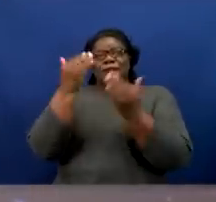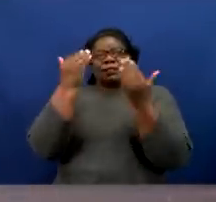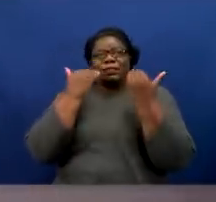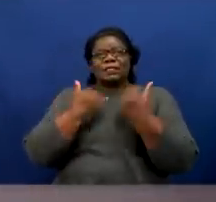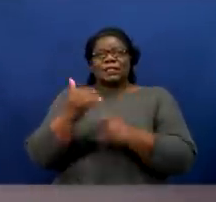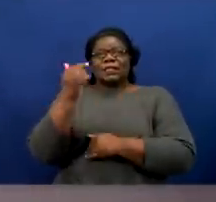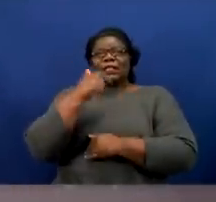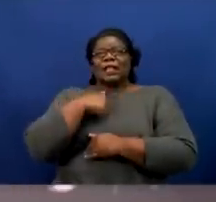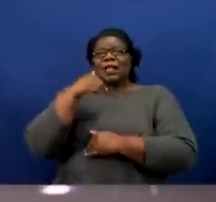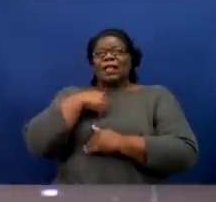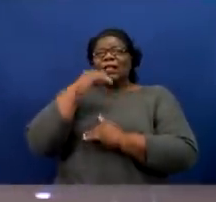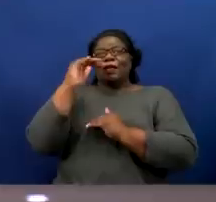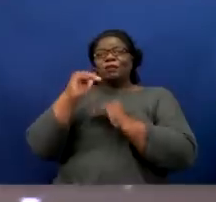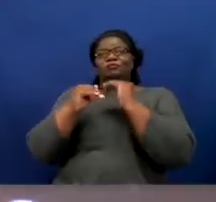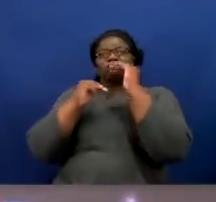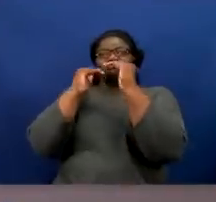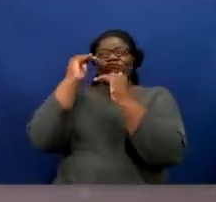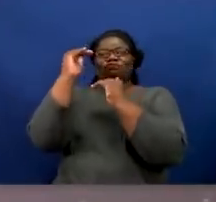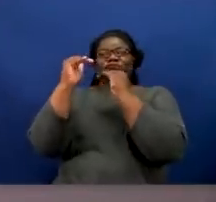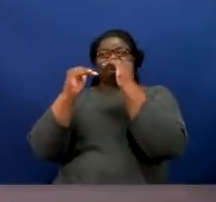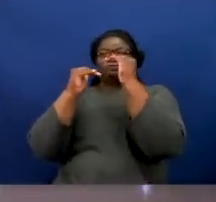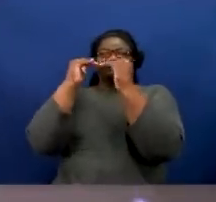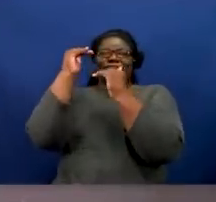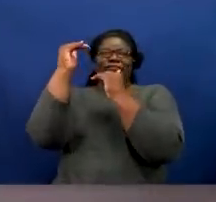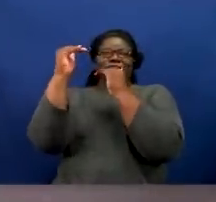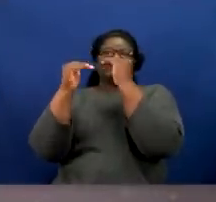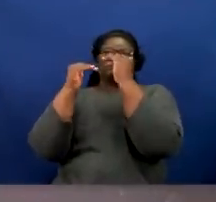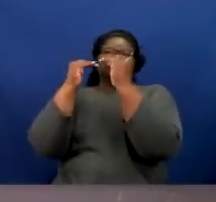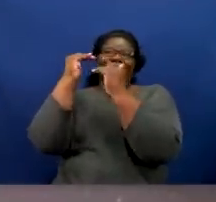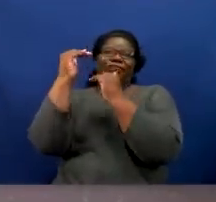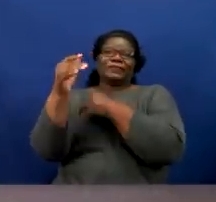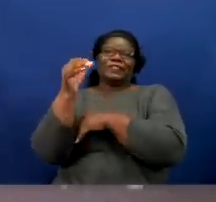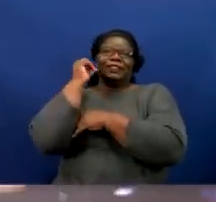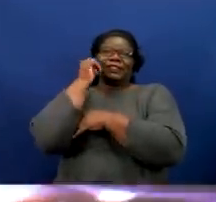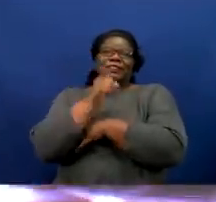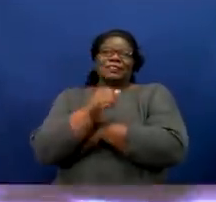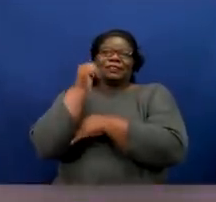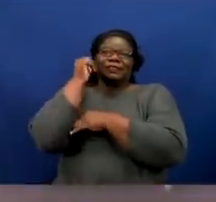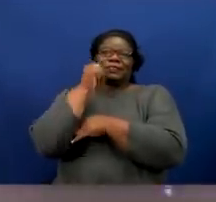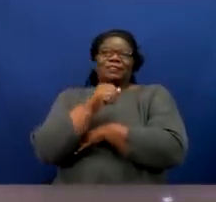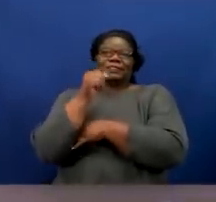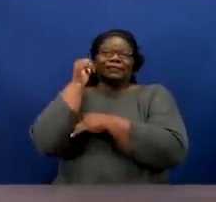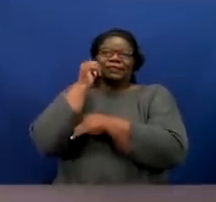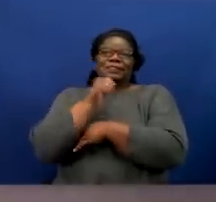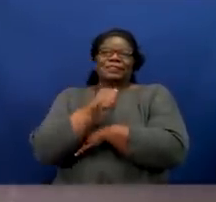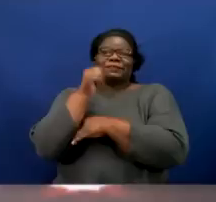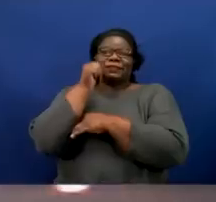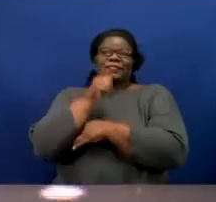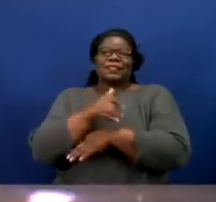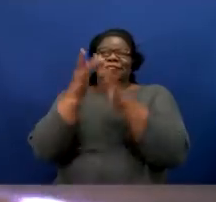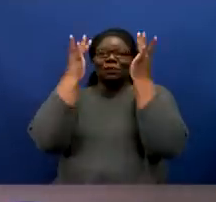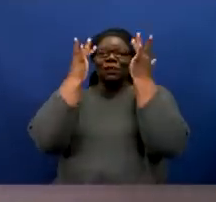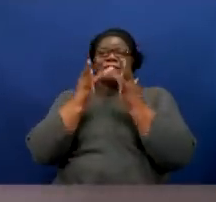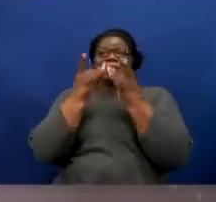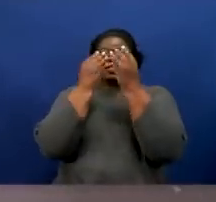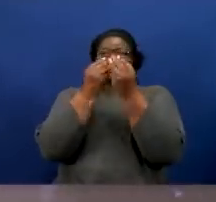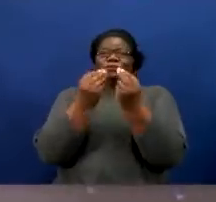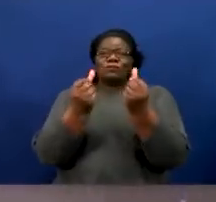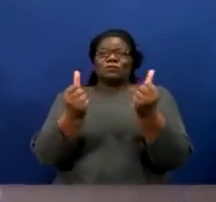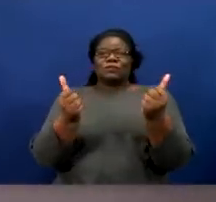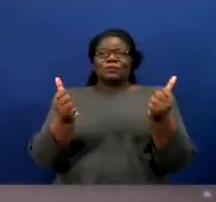Of night has drifted